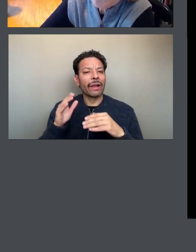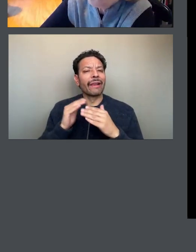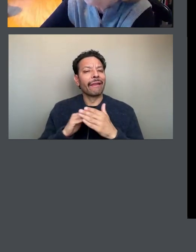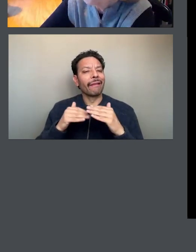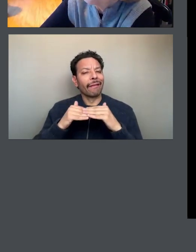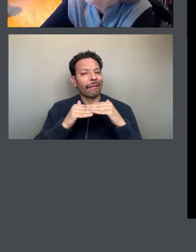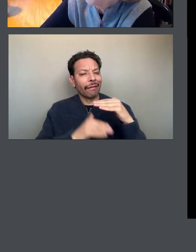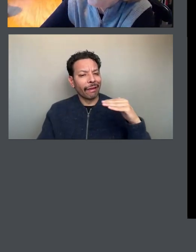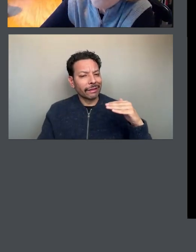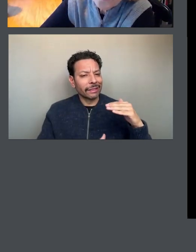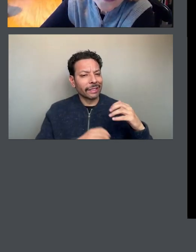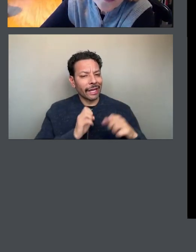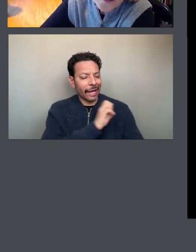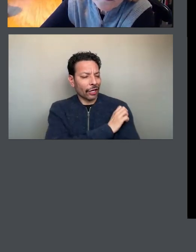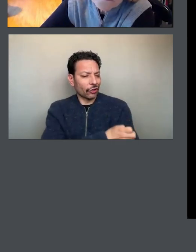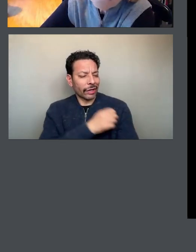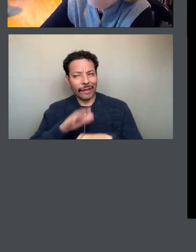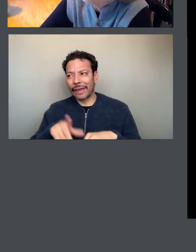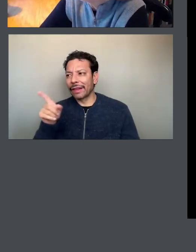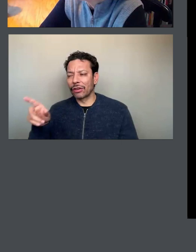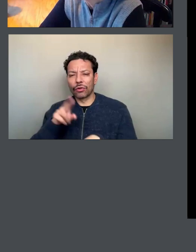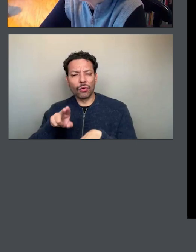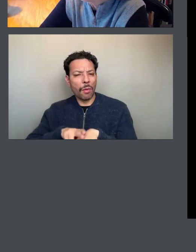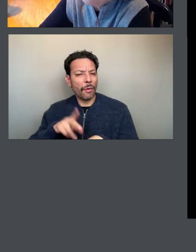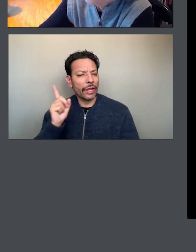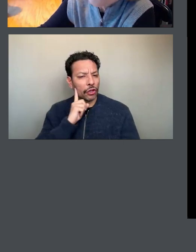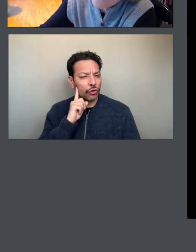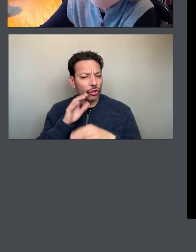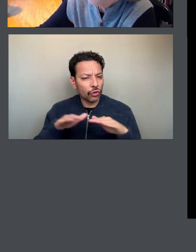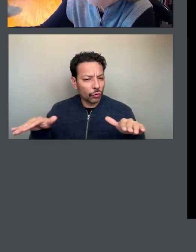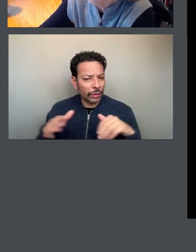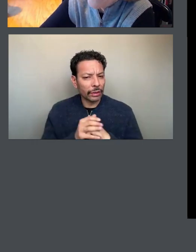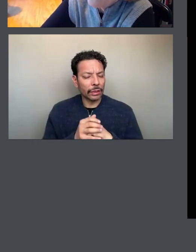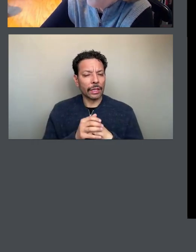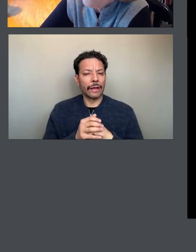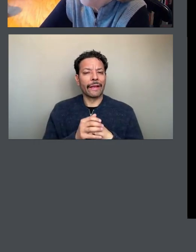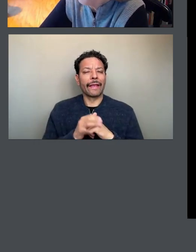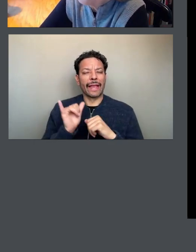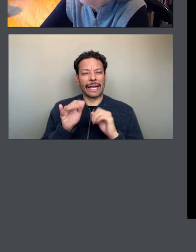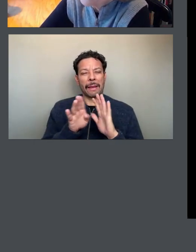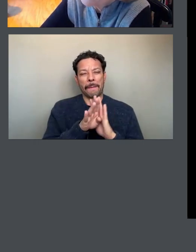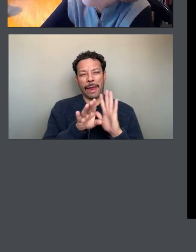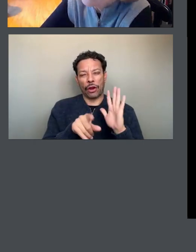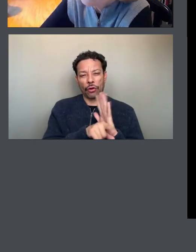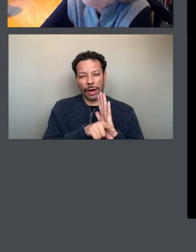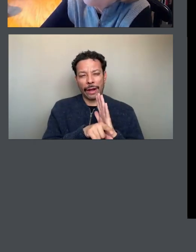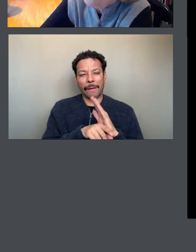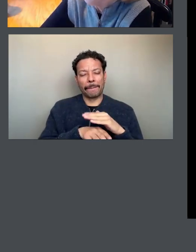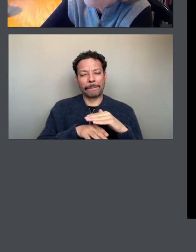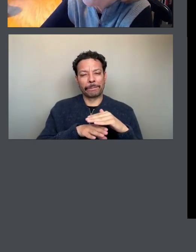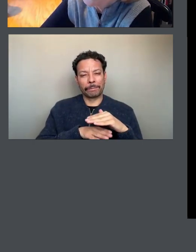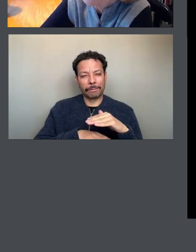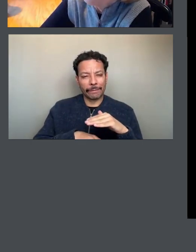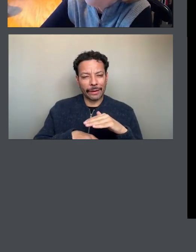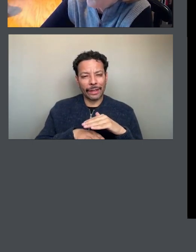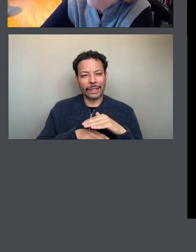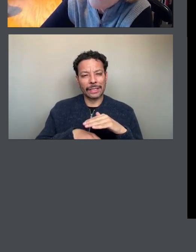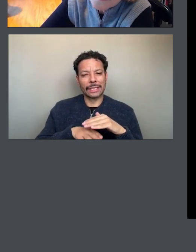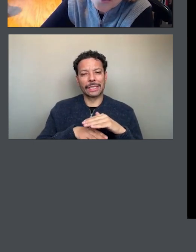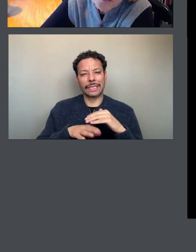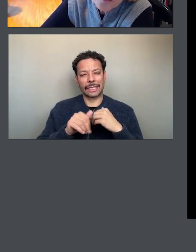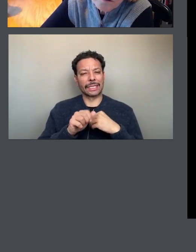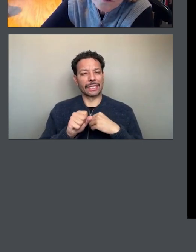than children with normal hearing. So that's kind of the background, the basis, the motivation